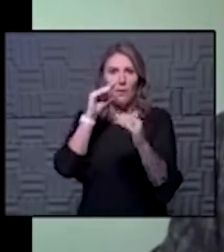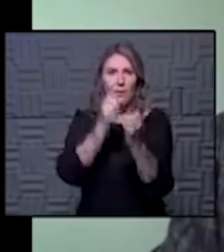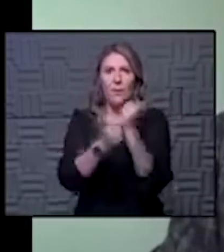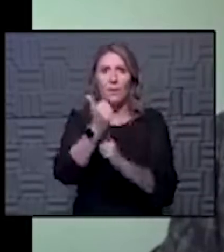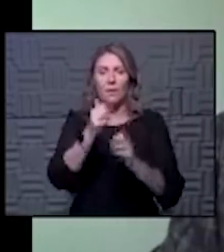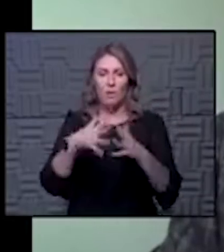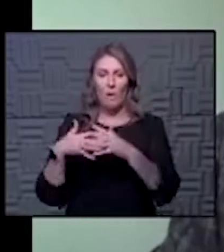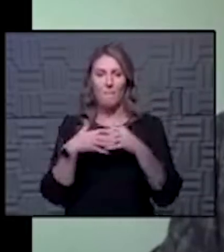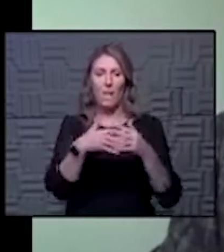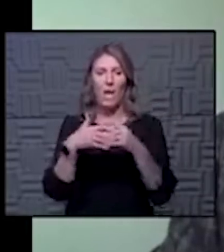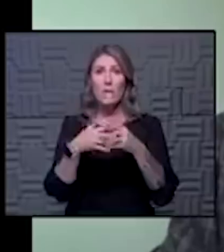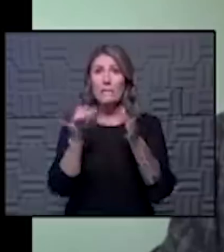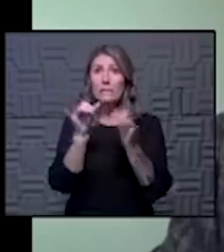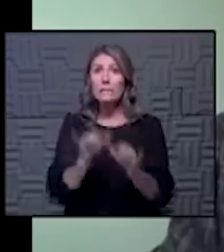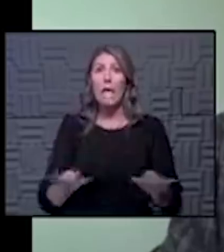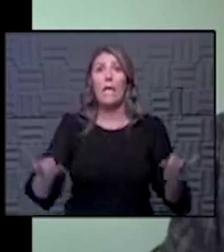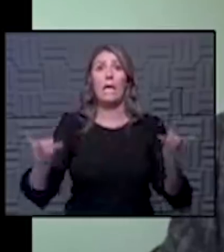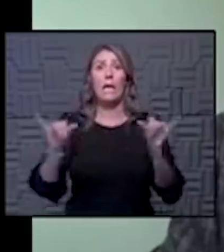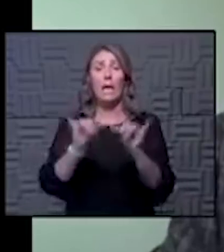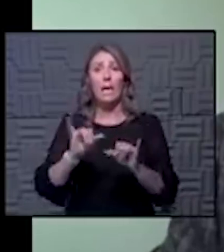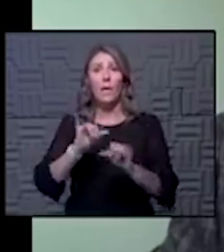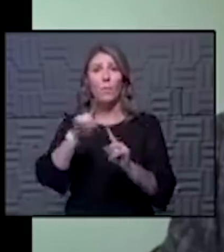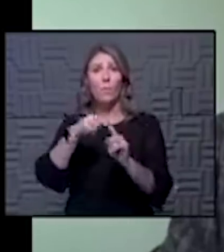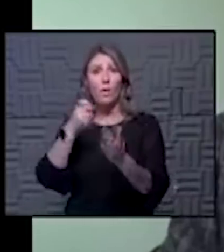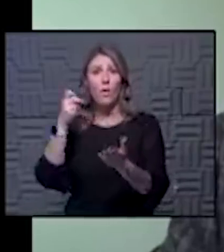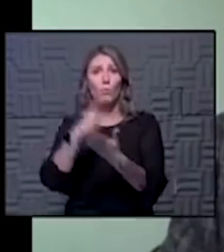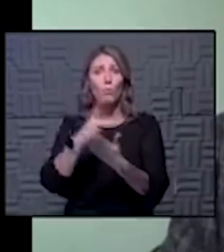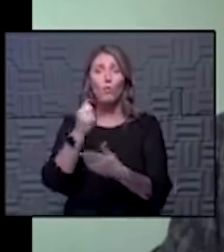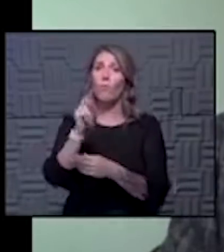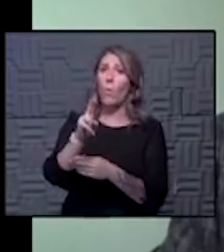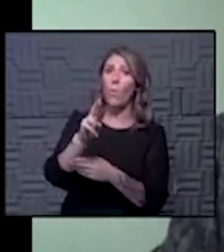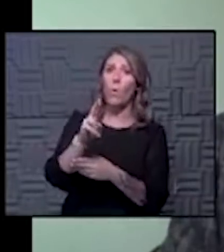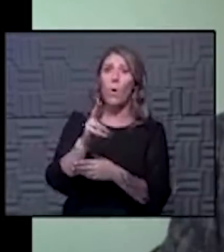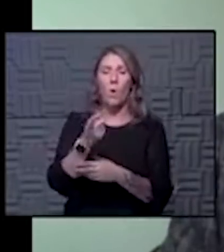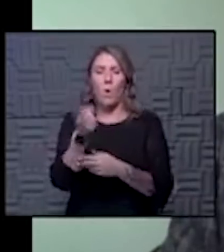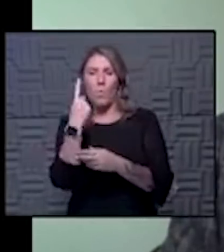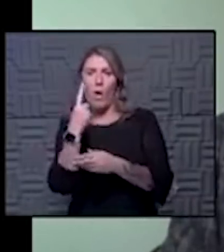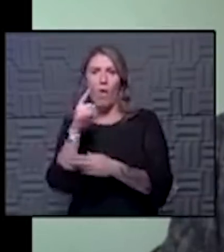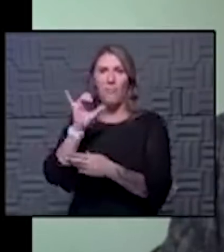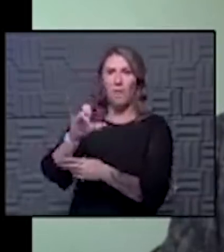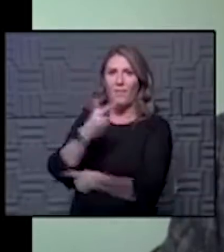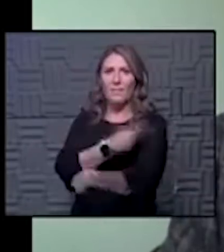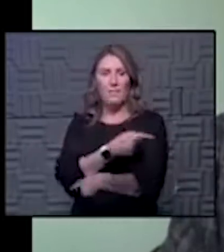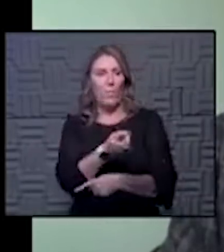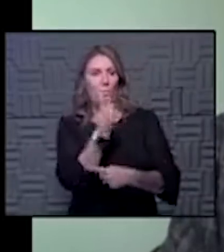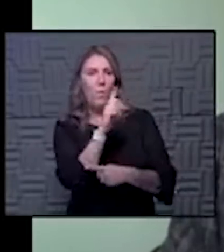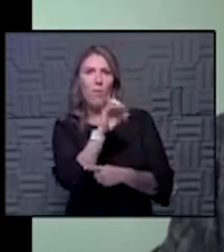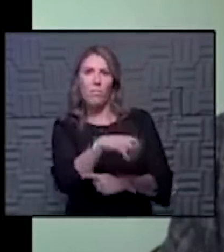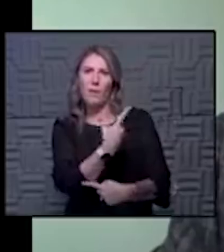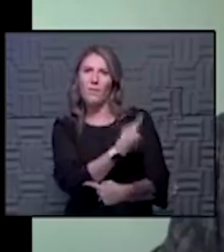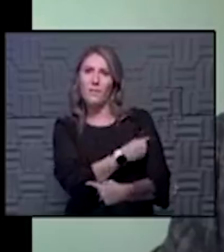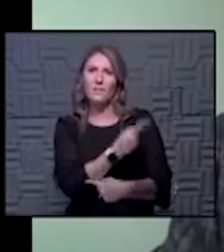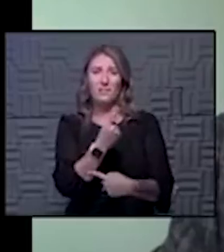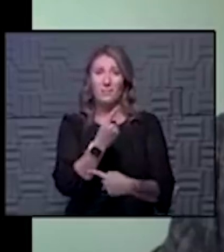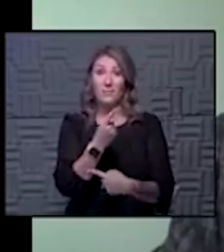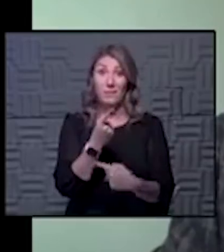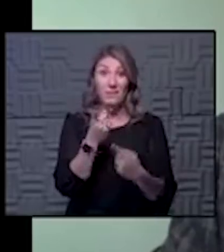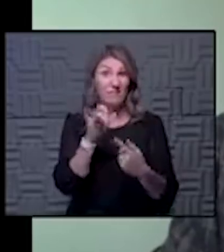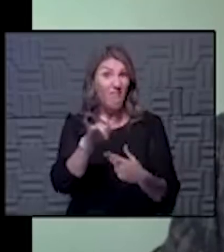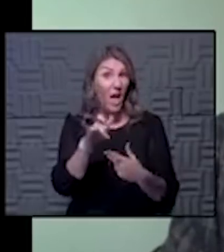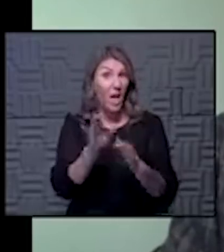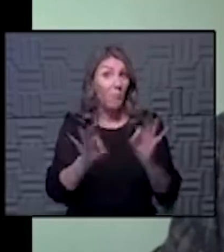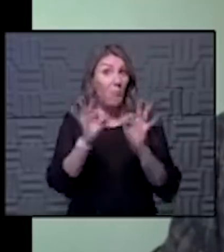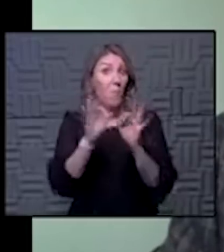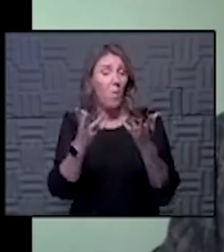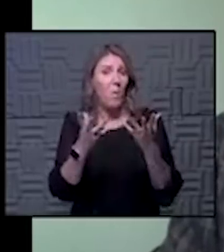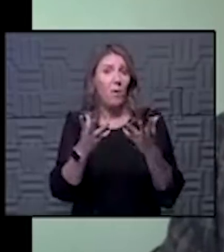American is going to be getting the same vaccine once they're approved, or one's going to get this one, one's going to get this one? Should it matter? That's the first question.